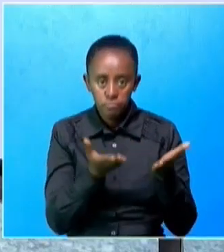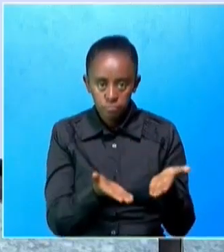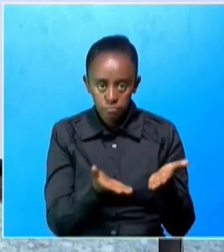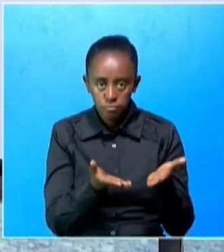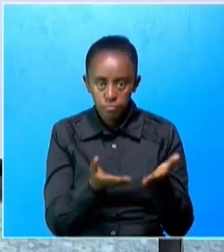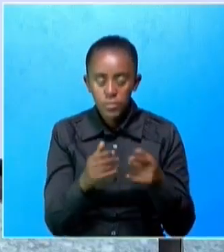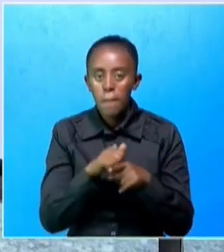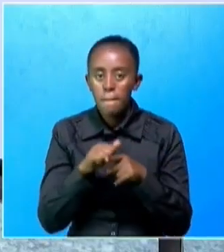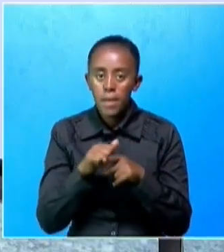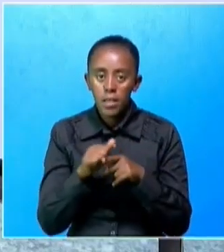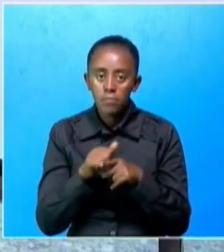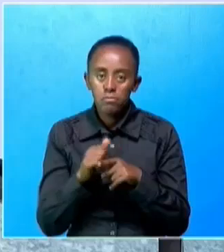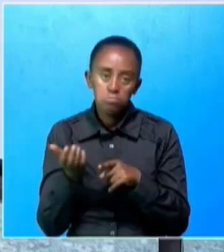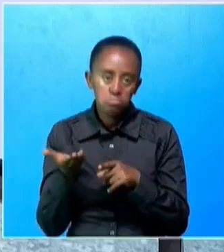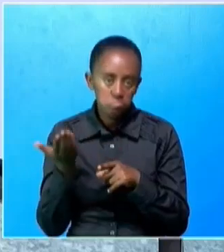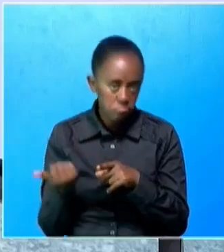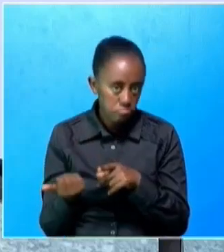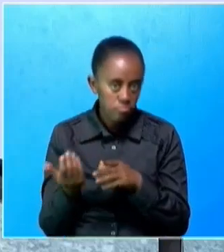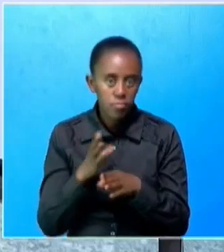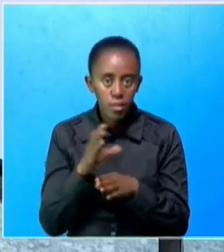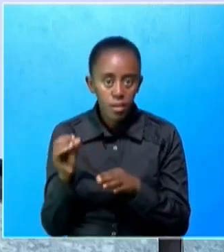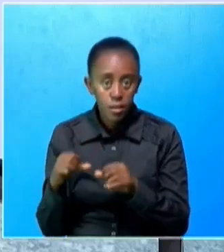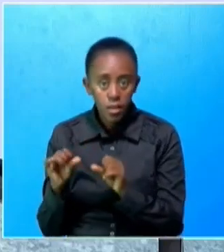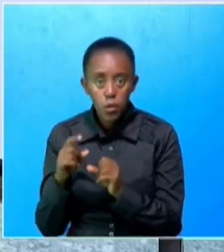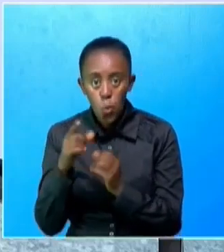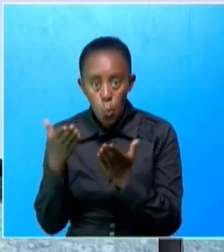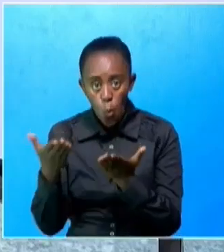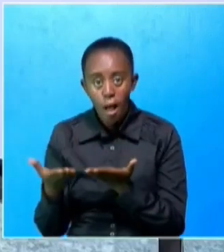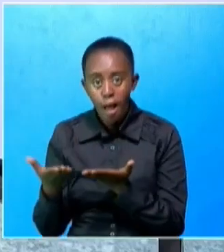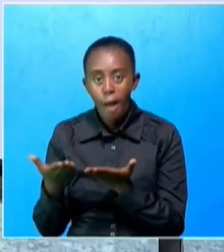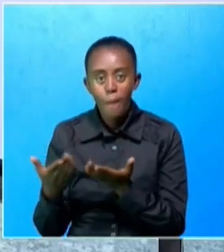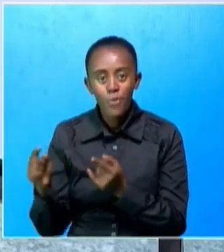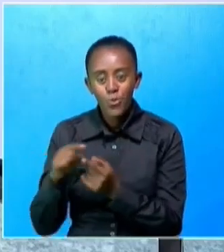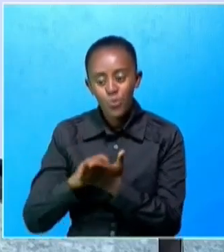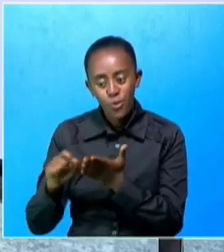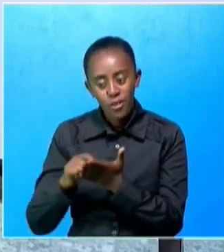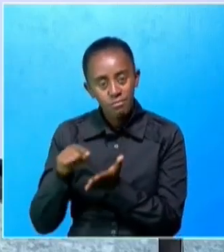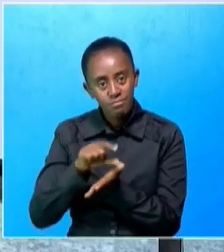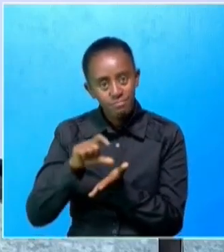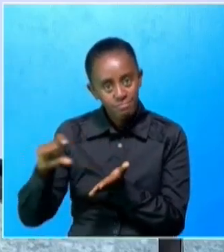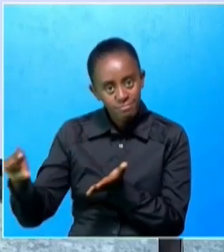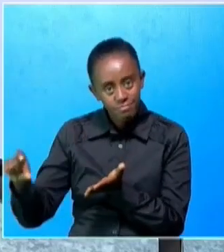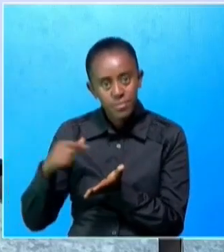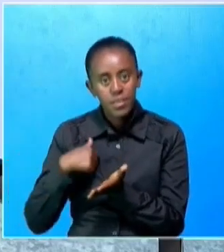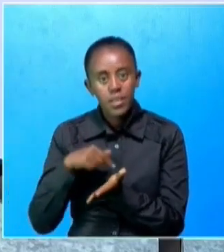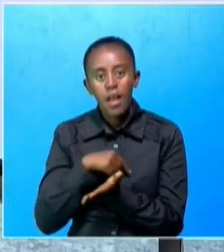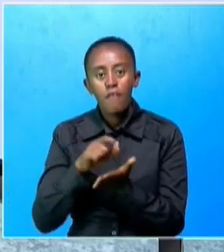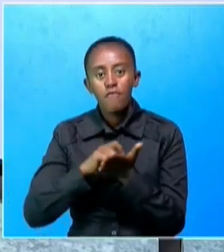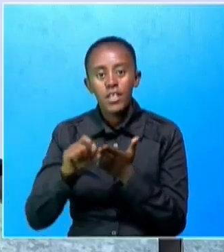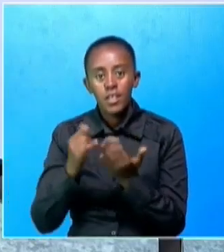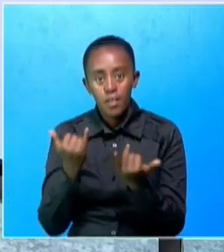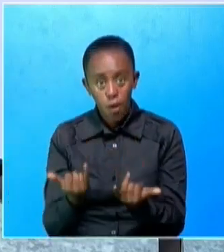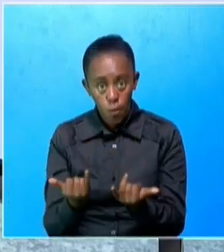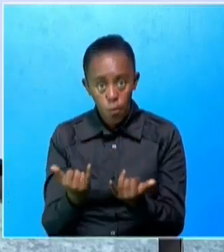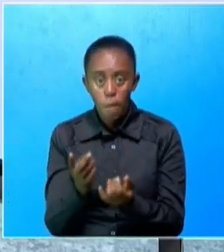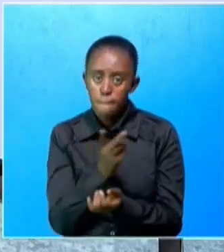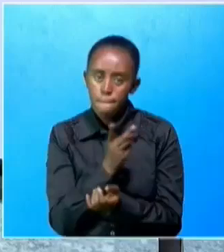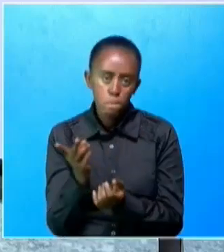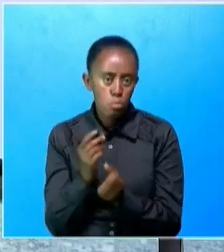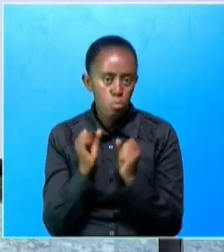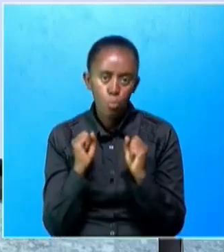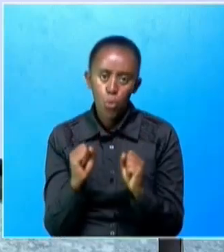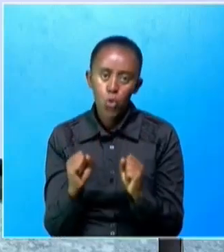we have practiced so far, and then you are welcome to write if in such a way as I have written here now. Both are